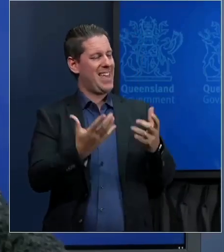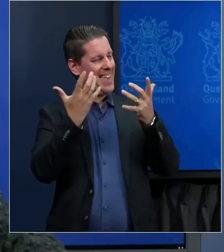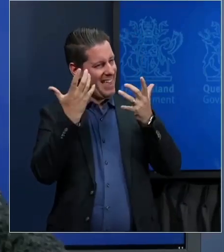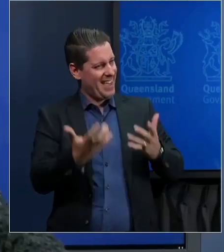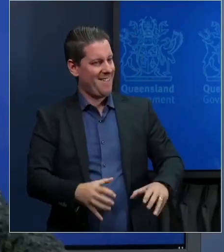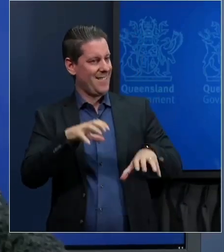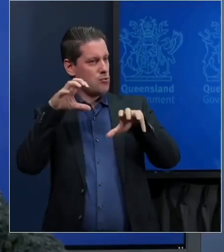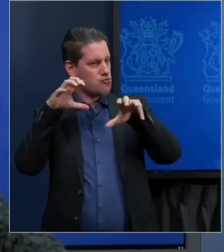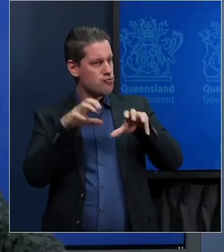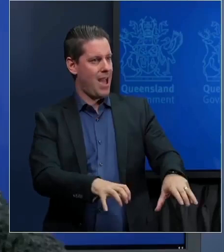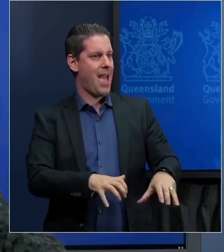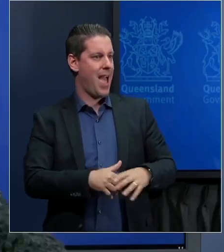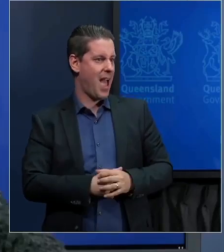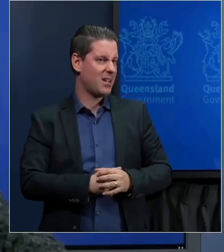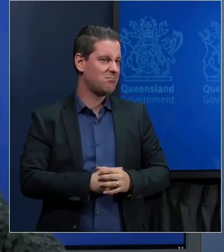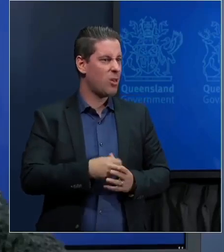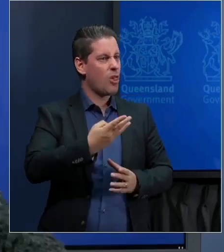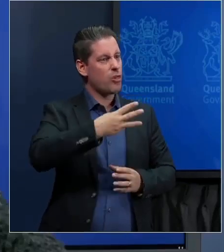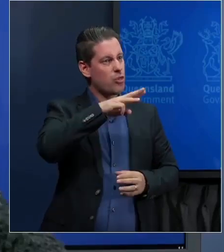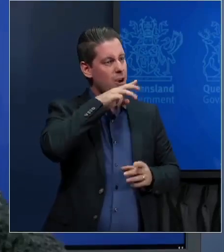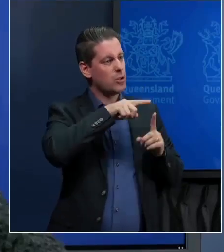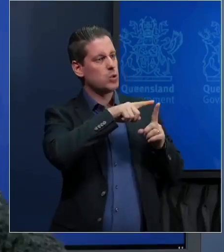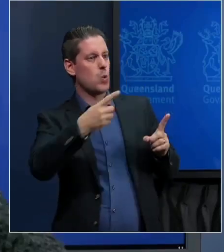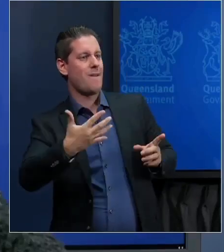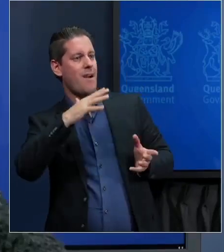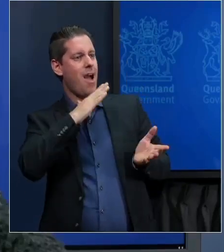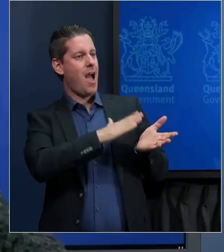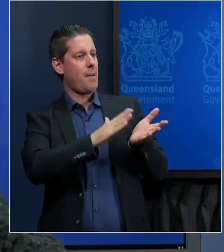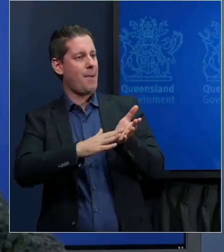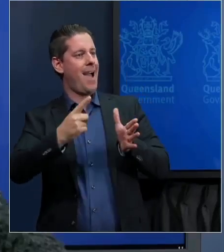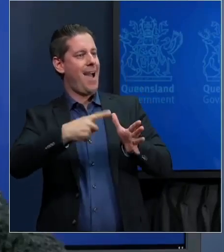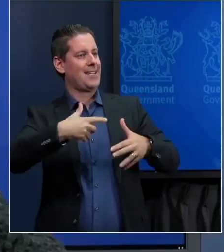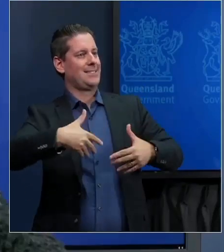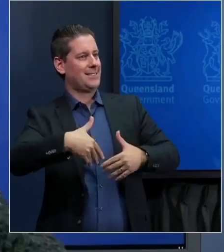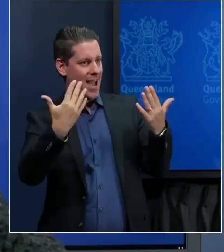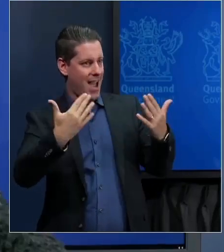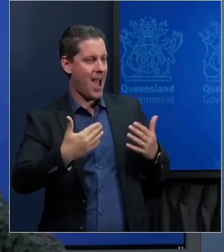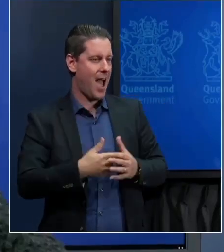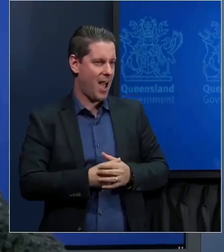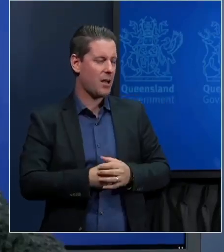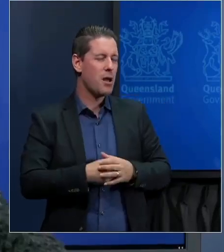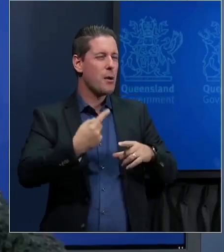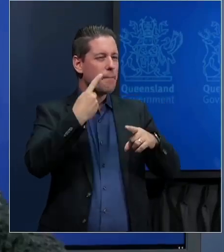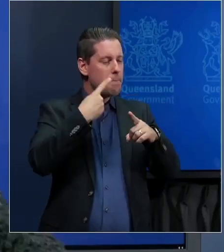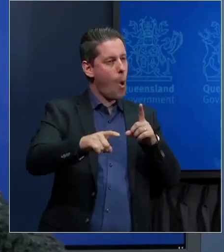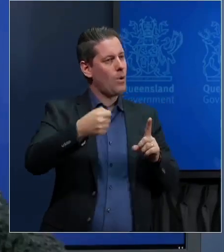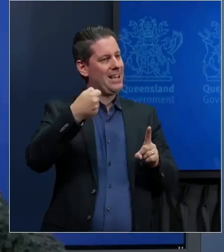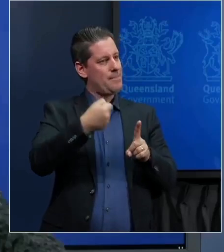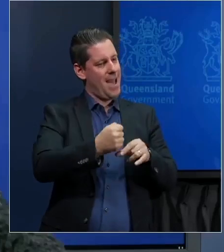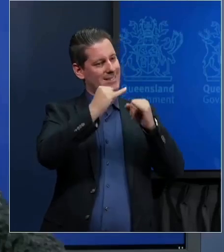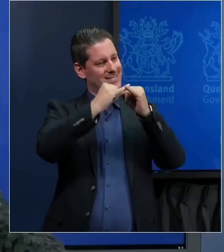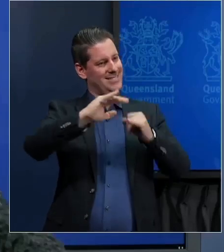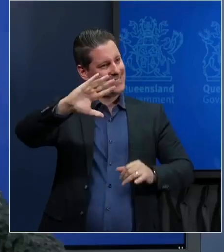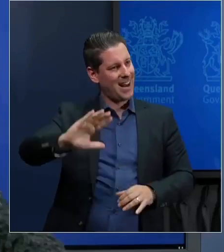with widespread daily totals of 300 to 500 millimetres, and again particularly around the southern flank of the system and